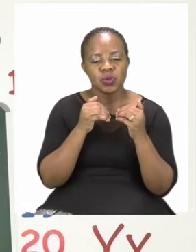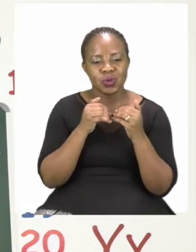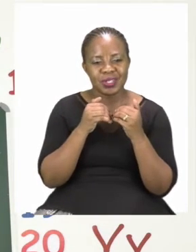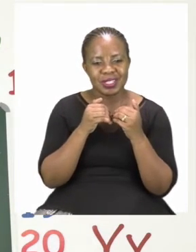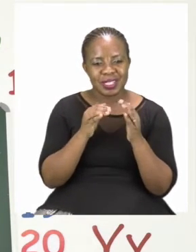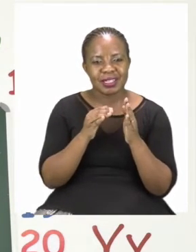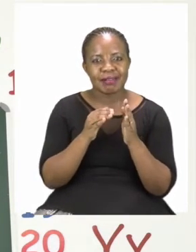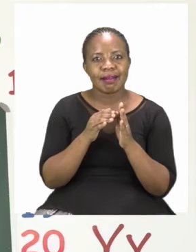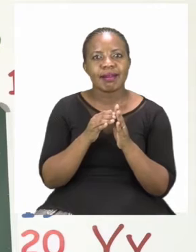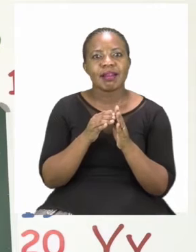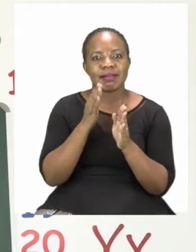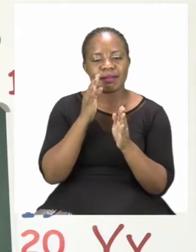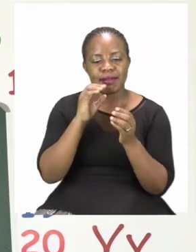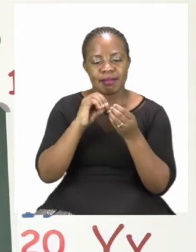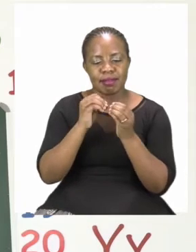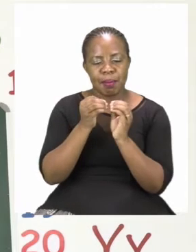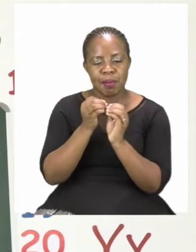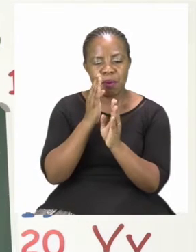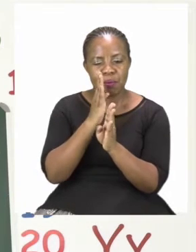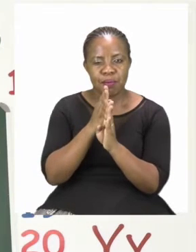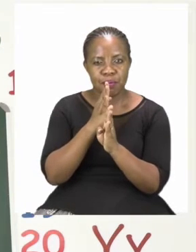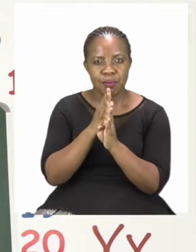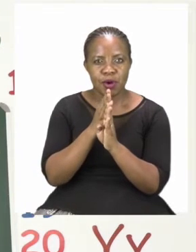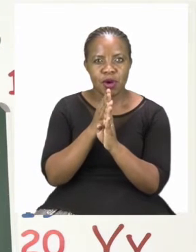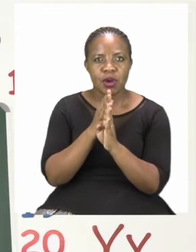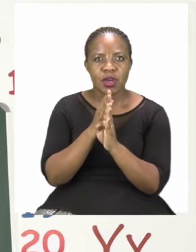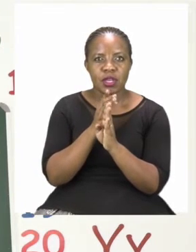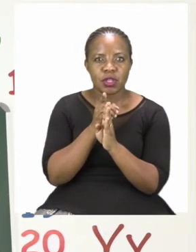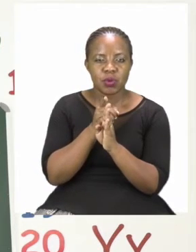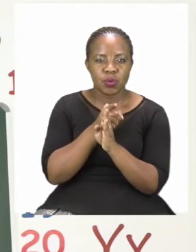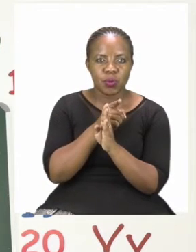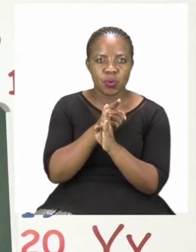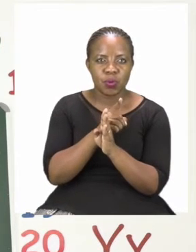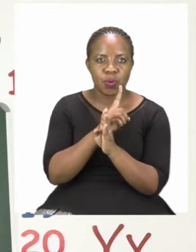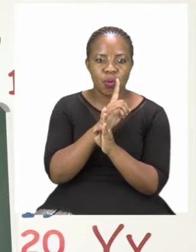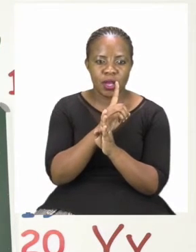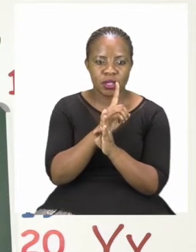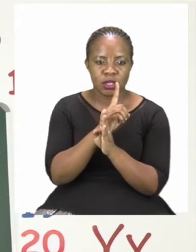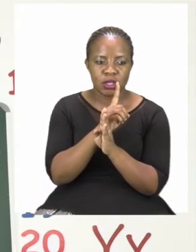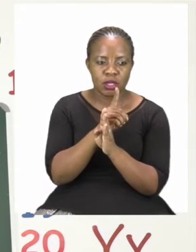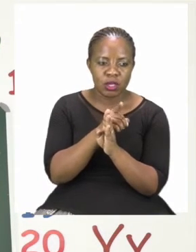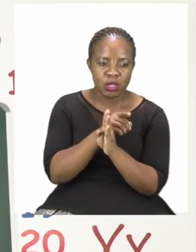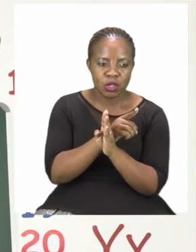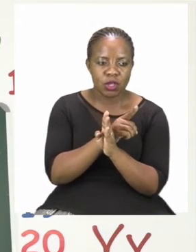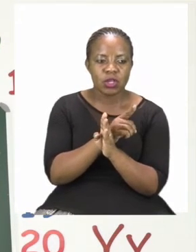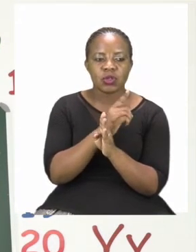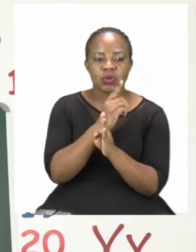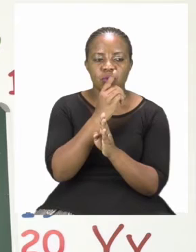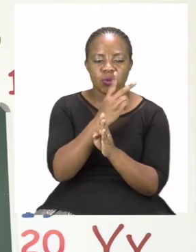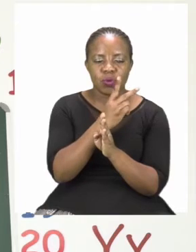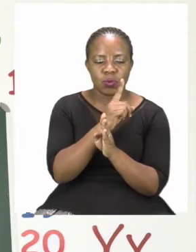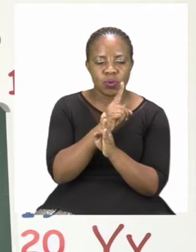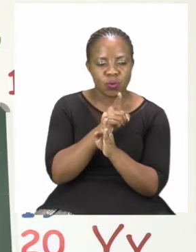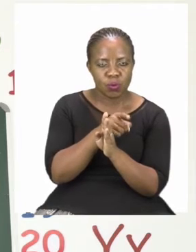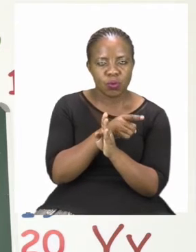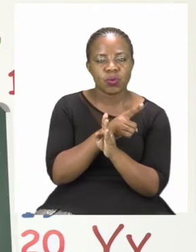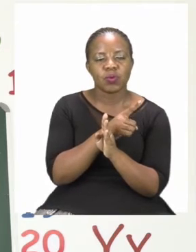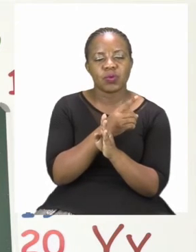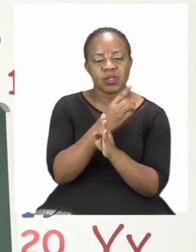then we make a loop and go to the next number as our 1. So we start here and we